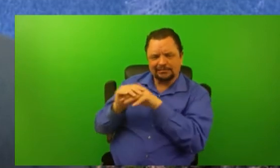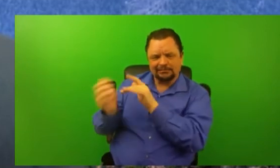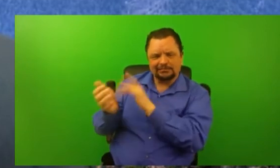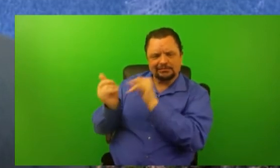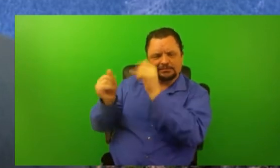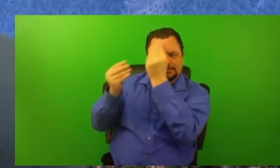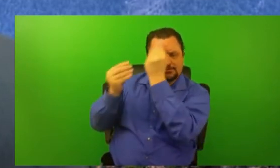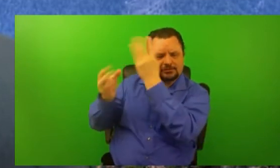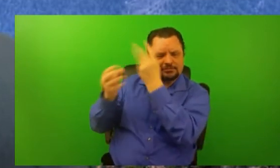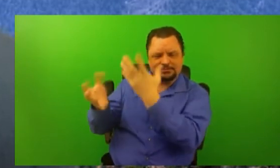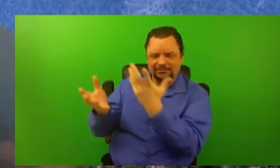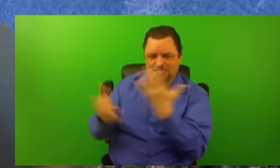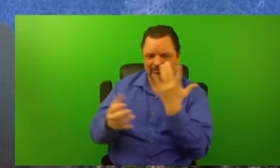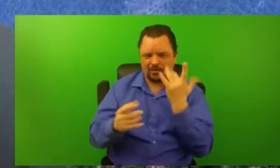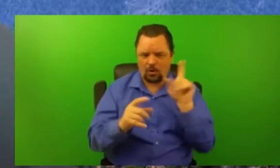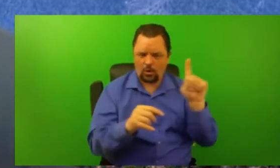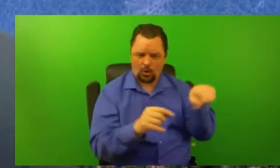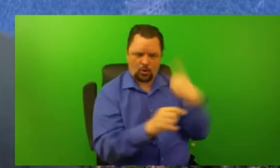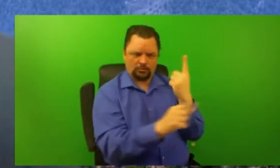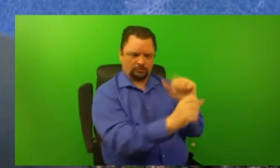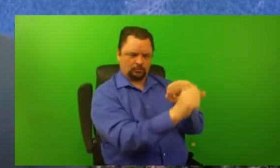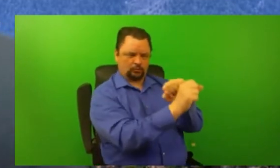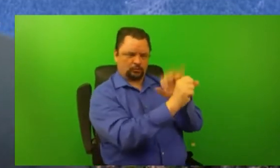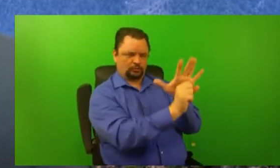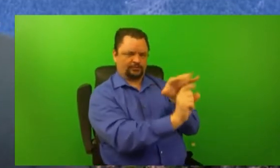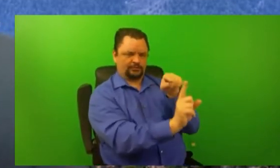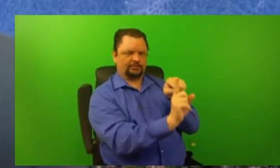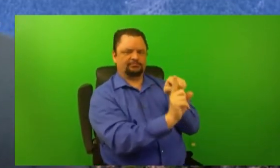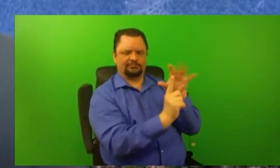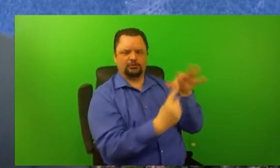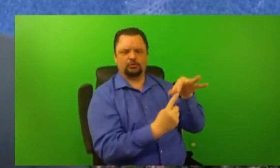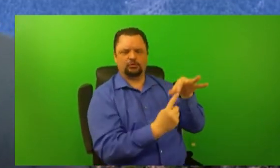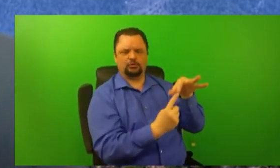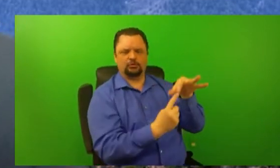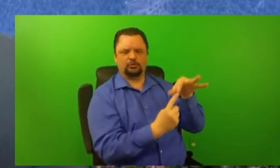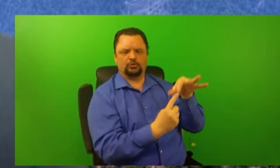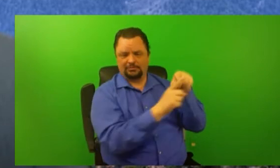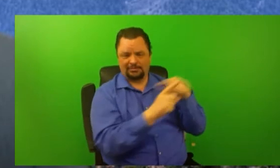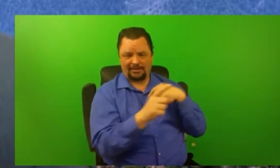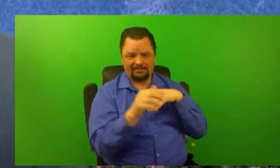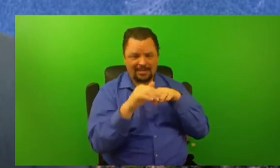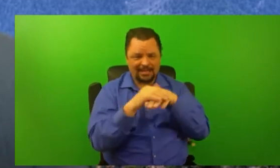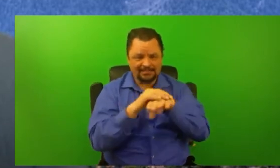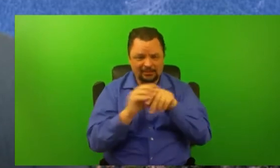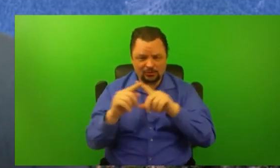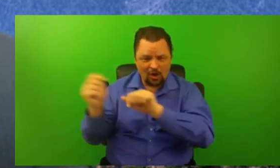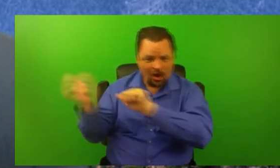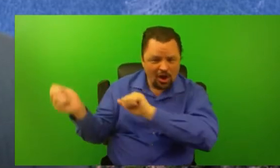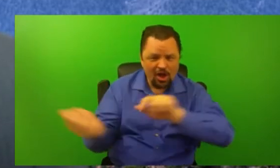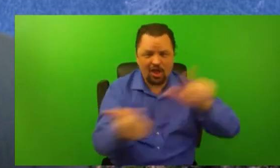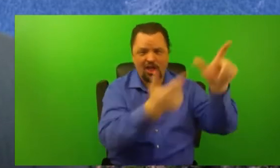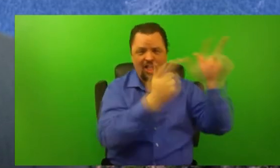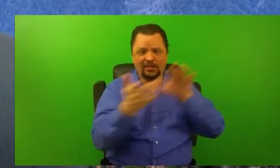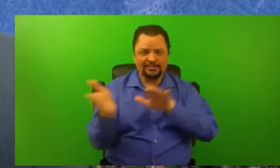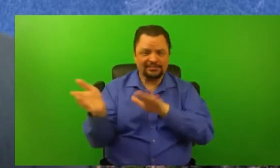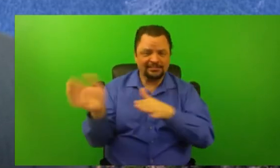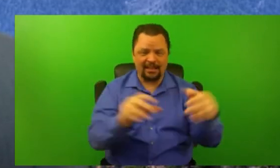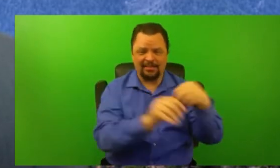having access to, say, all mortality data out of hospitals. I don't think any public health department would be able to do